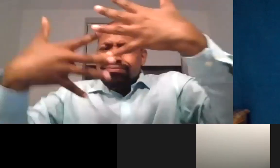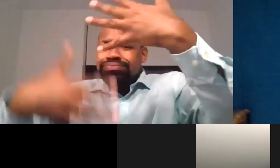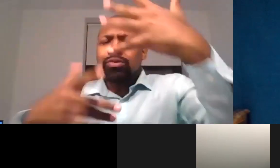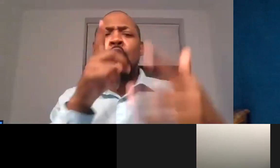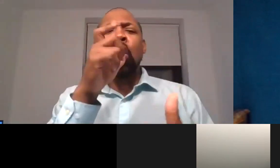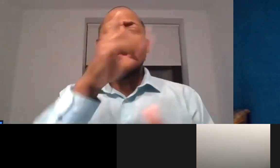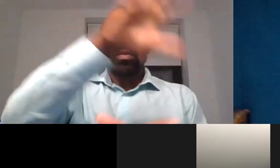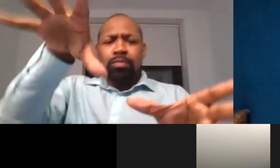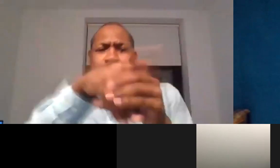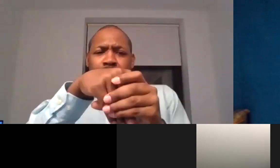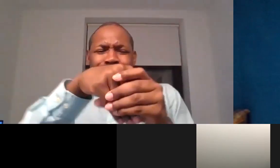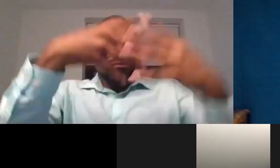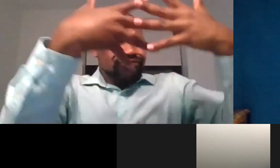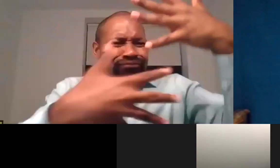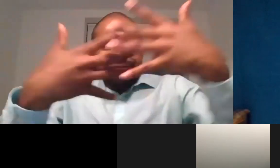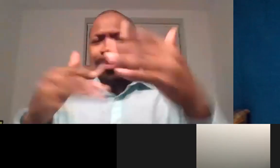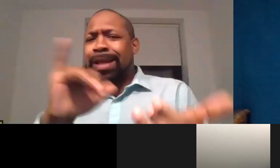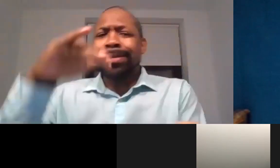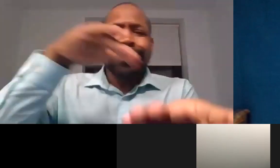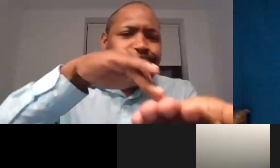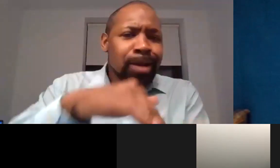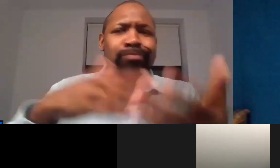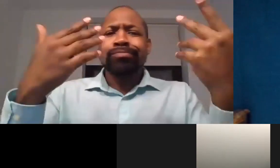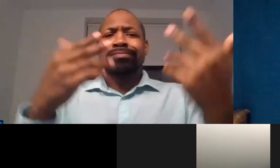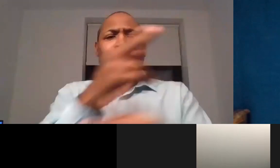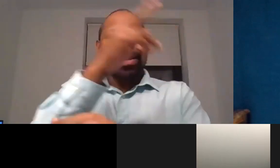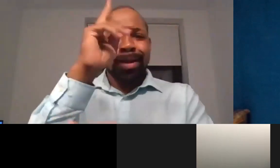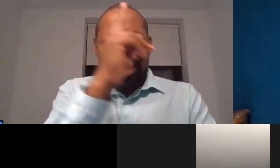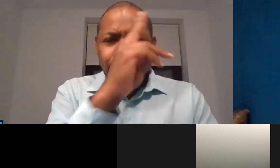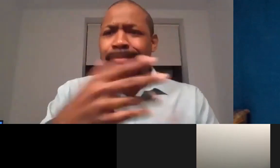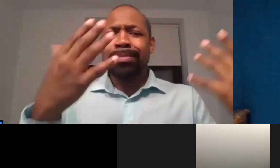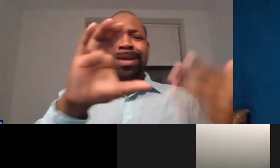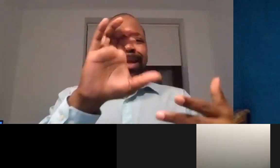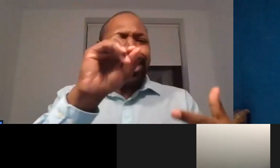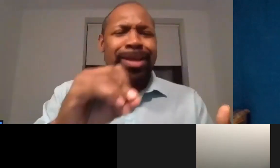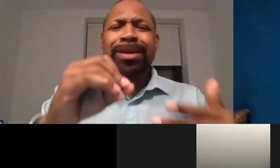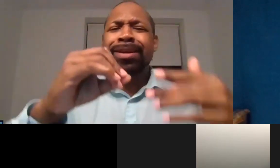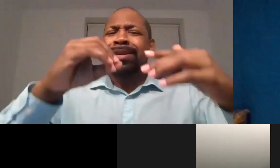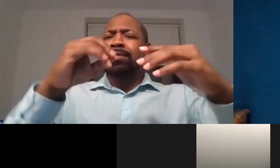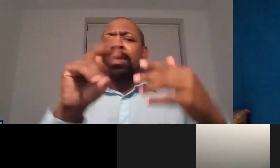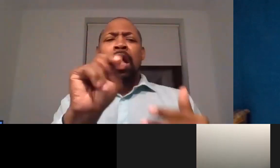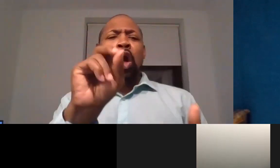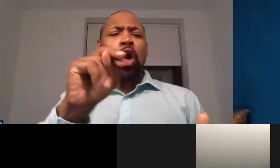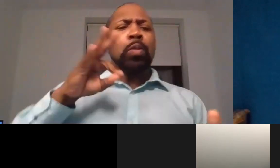the vaccine committee had lists and lists of who was involved: doctors, hospital workers,